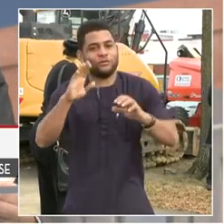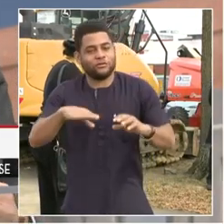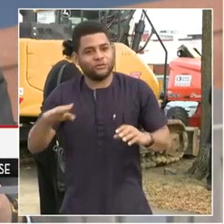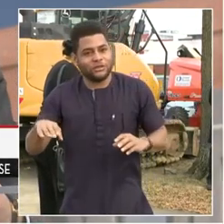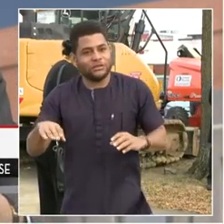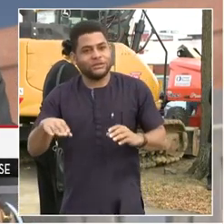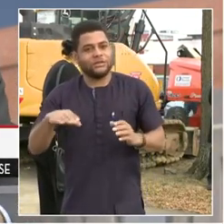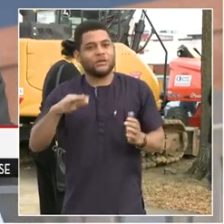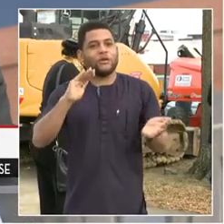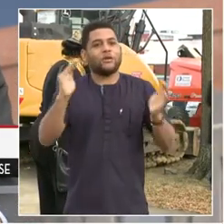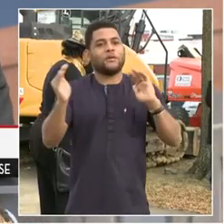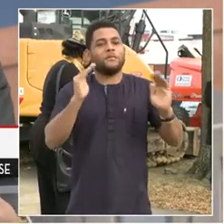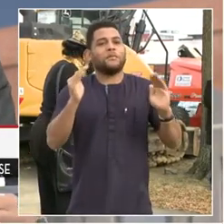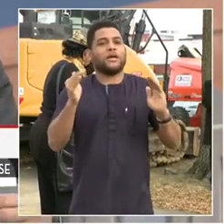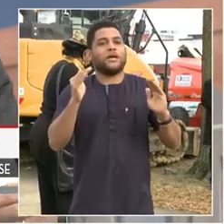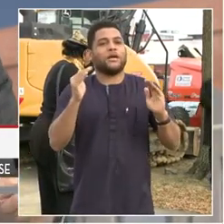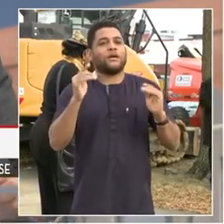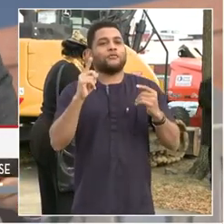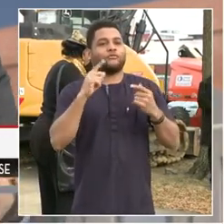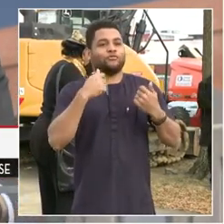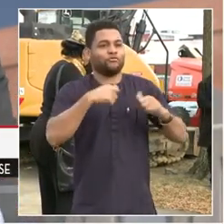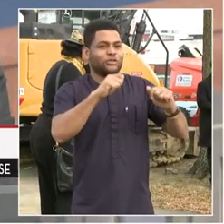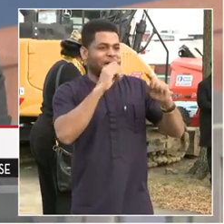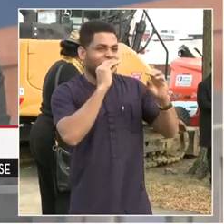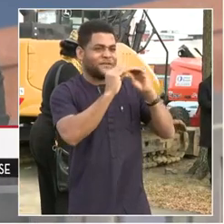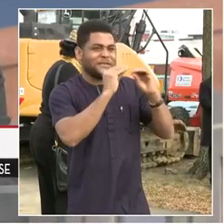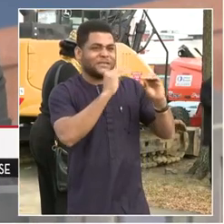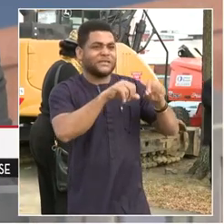here, to create a healthier community